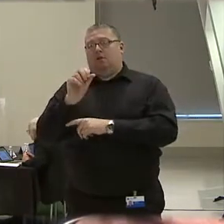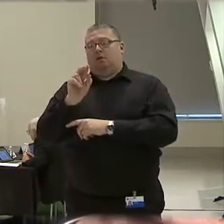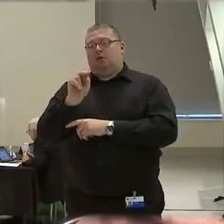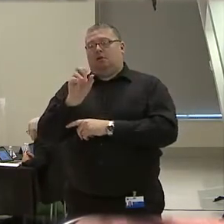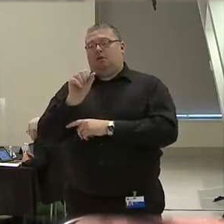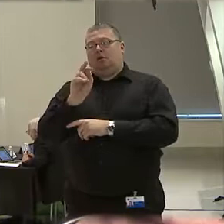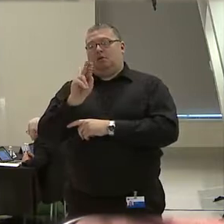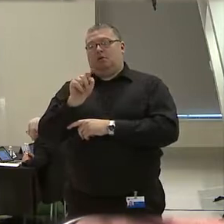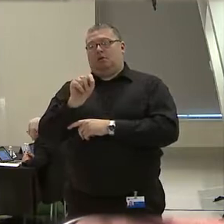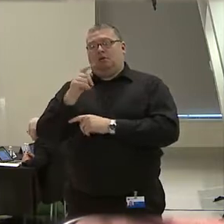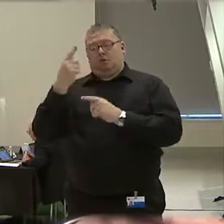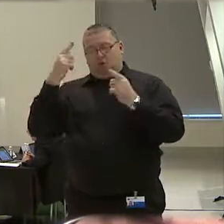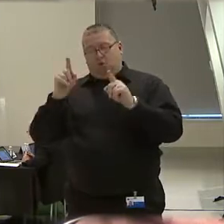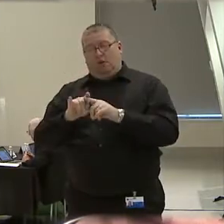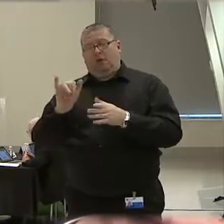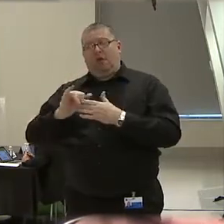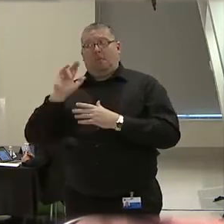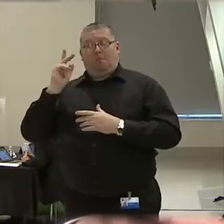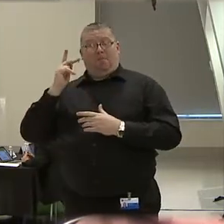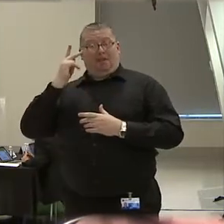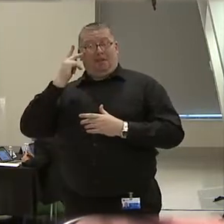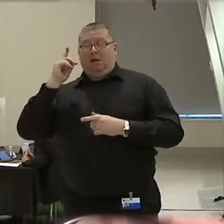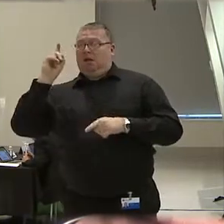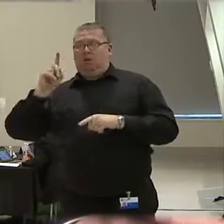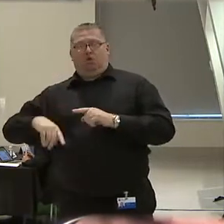the political will could not ignore,